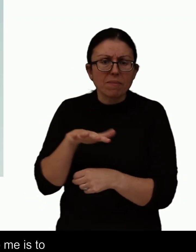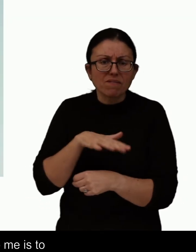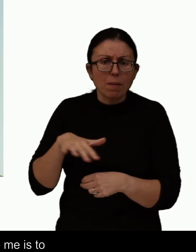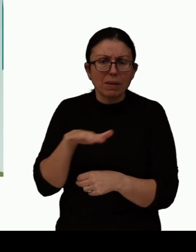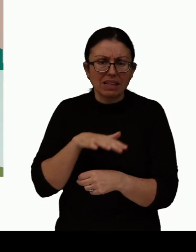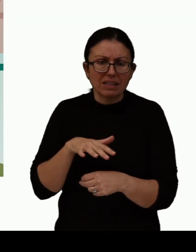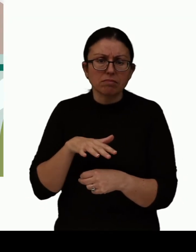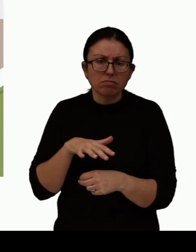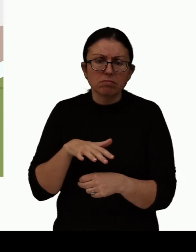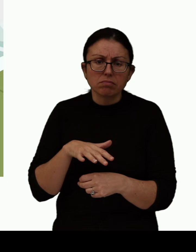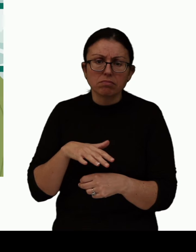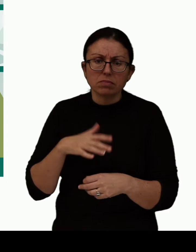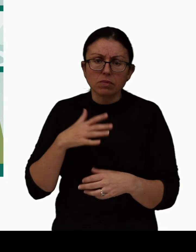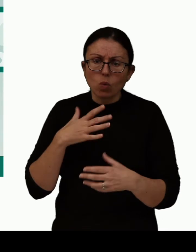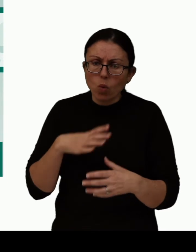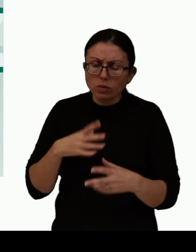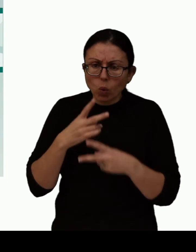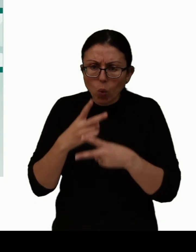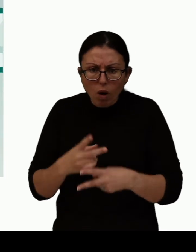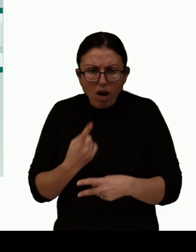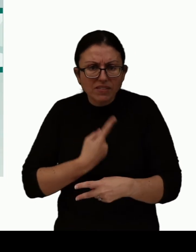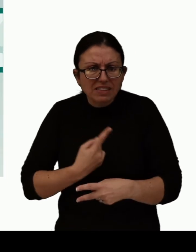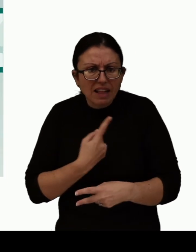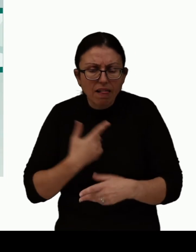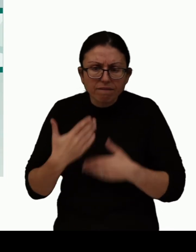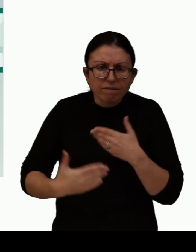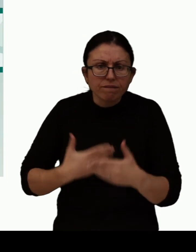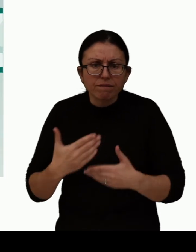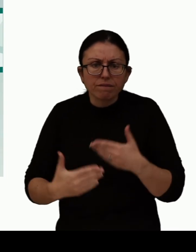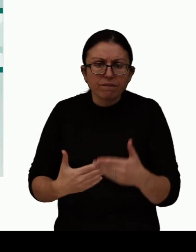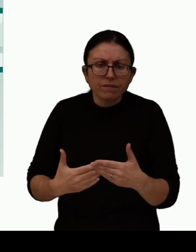my family and be able to look after myself.